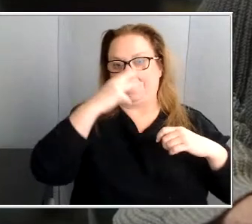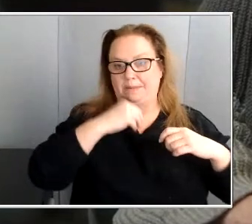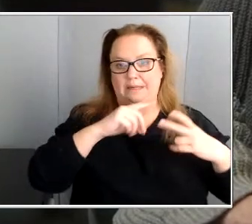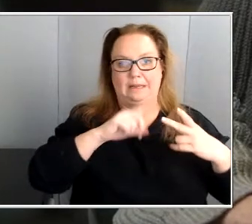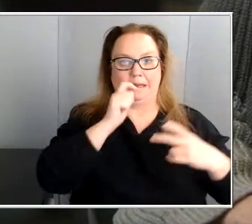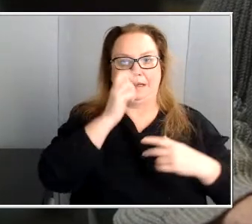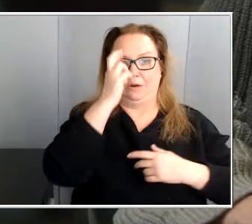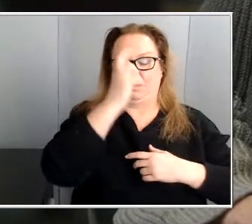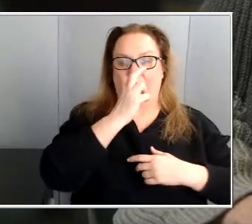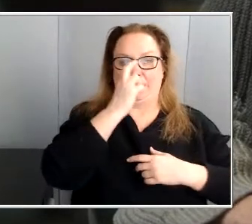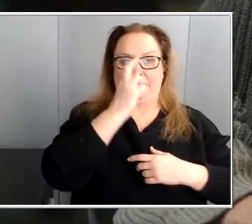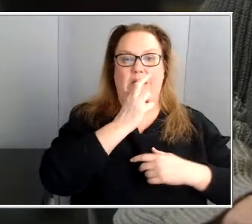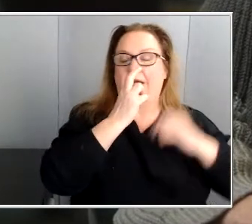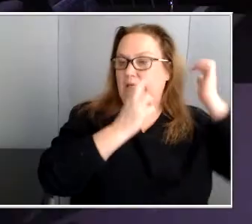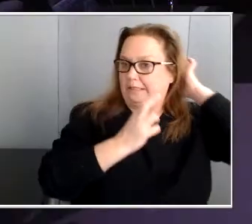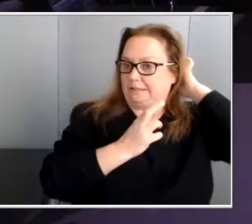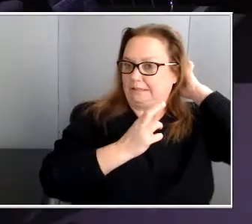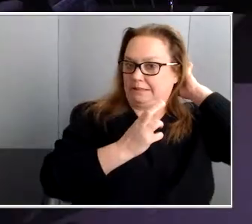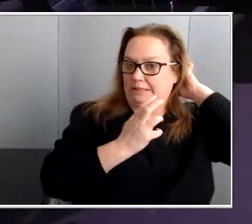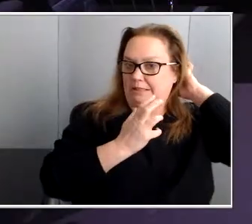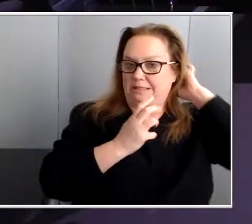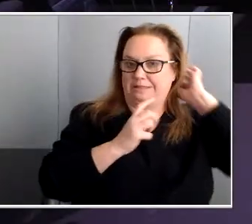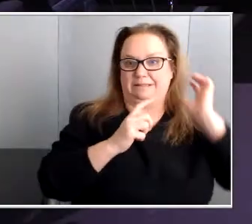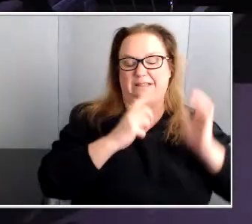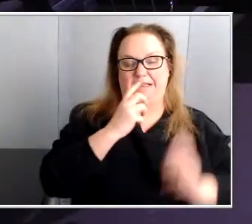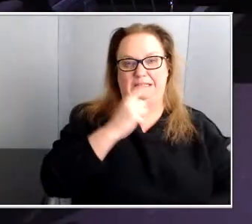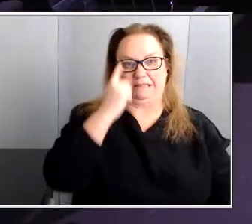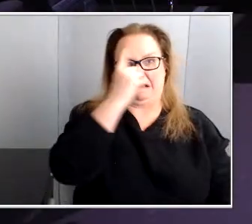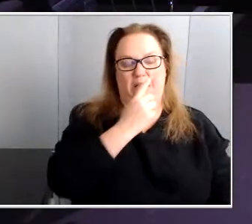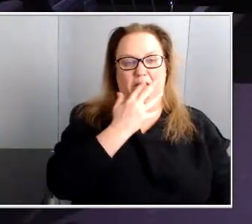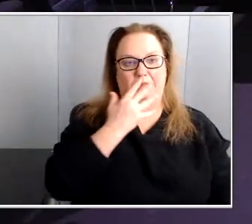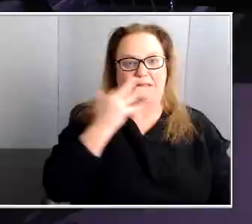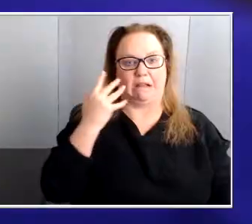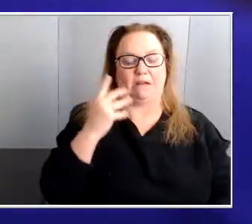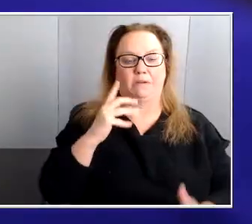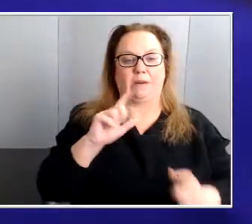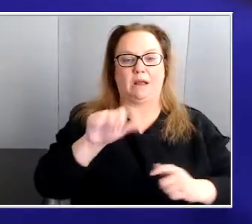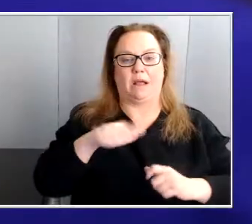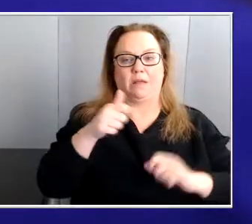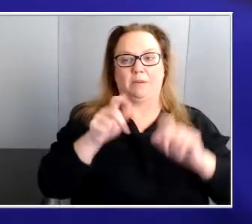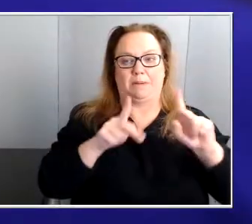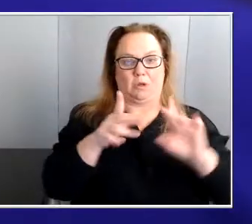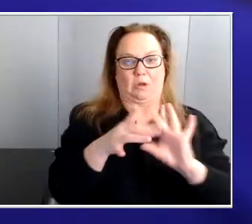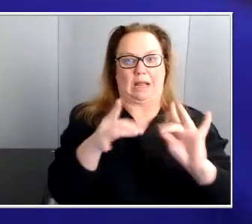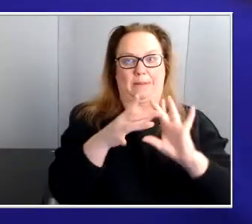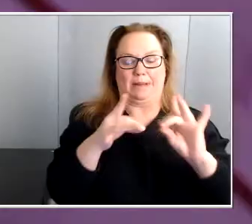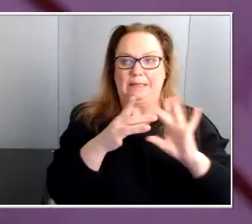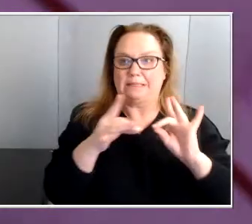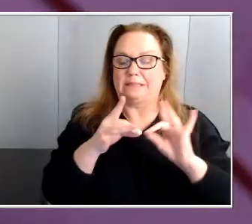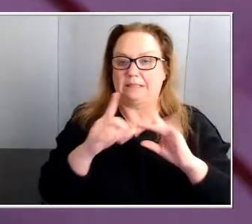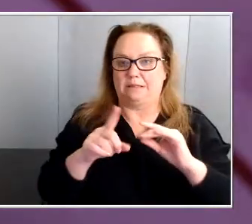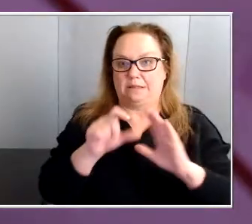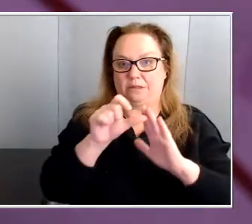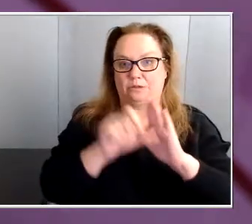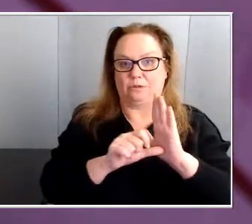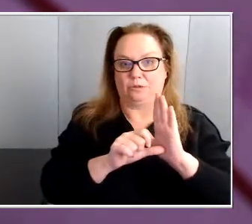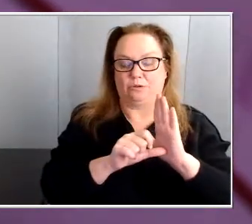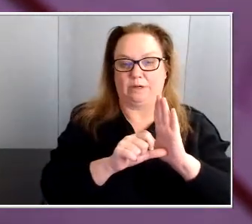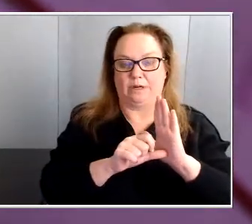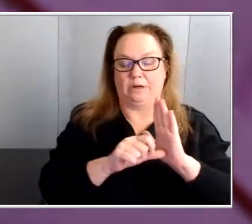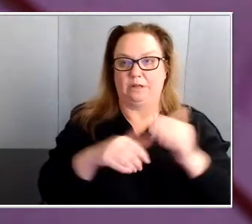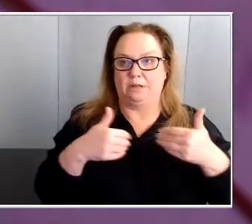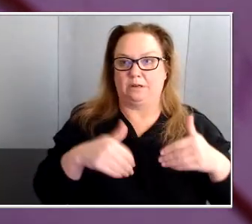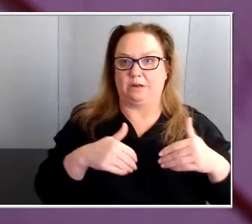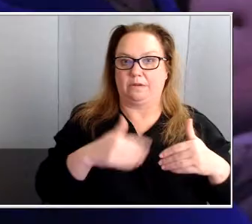gotten as gray as he had, but other people had made comment to us, especially after the surgery. My goodness, you have such